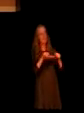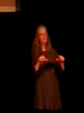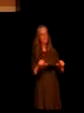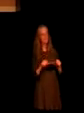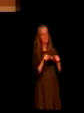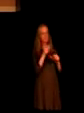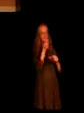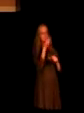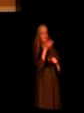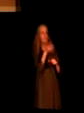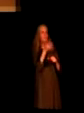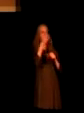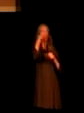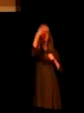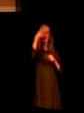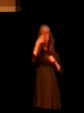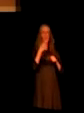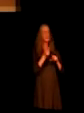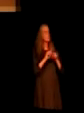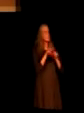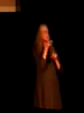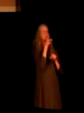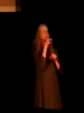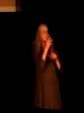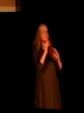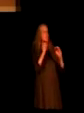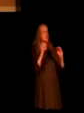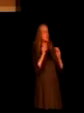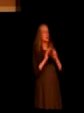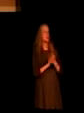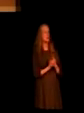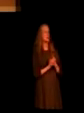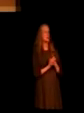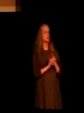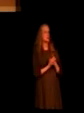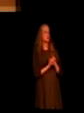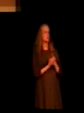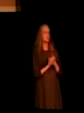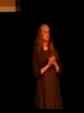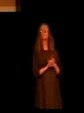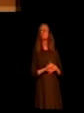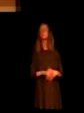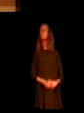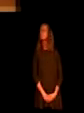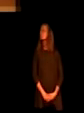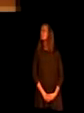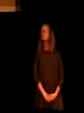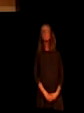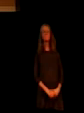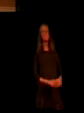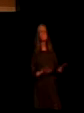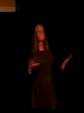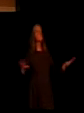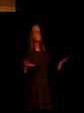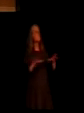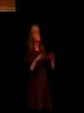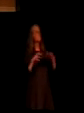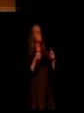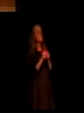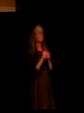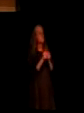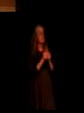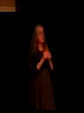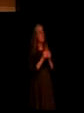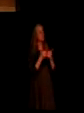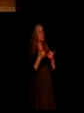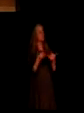warm, very sunny, but no water, and basically everything in between. And so we put all this together